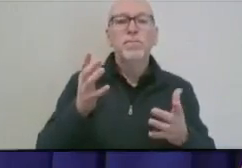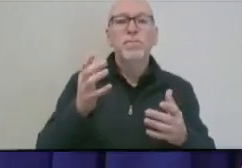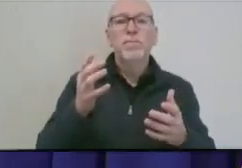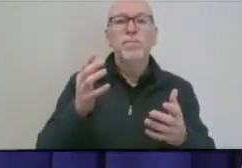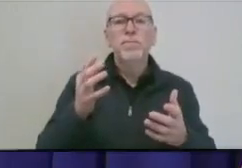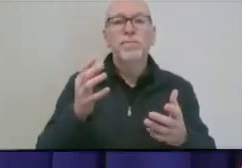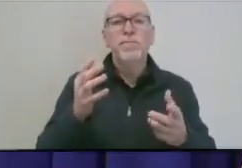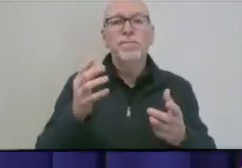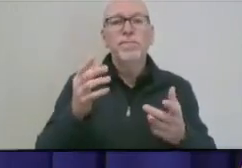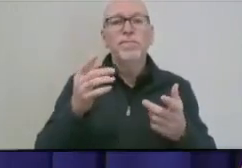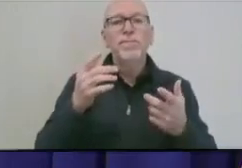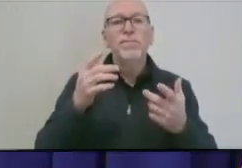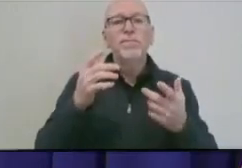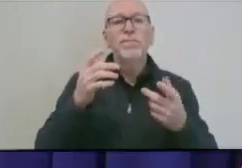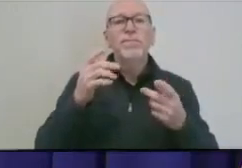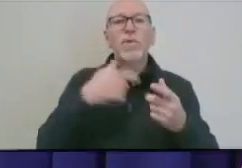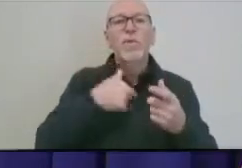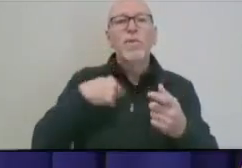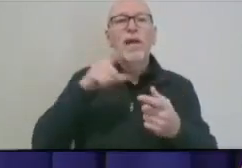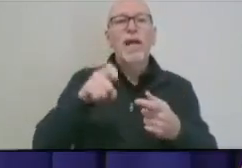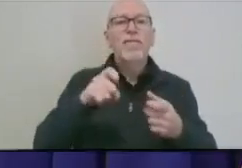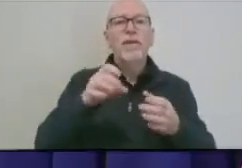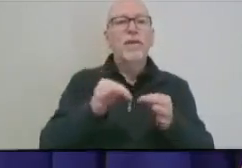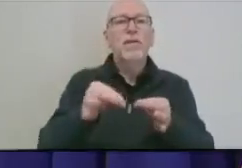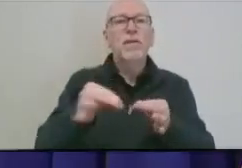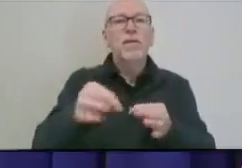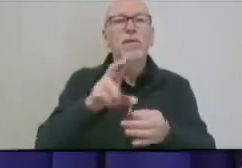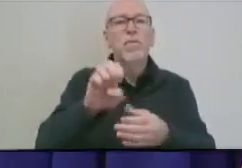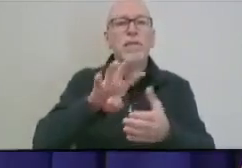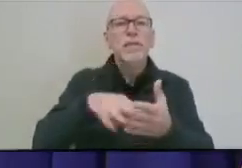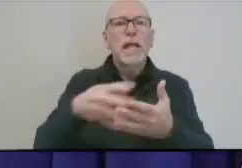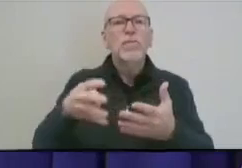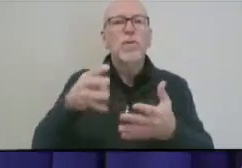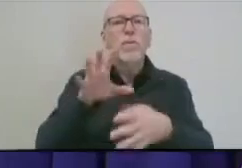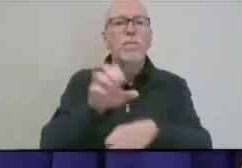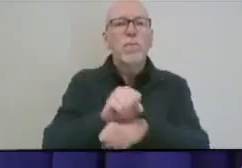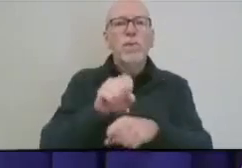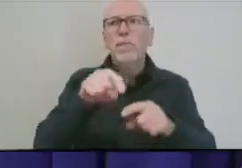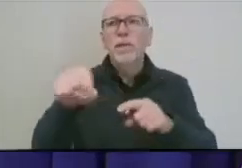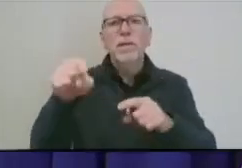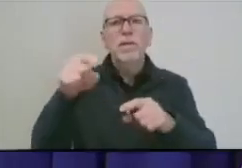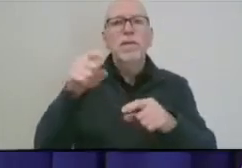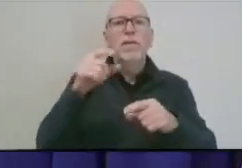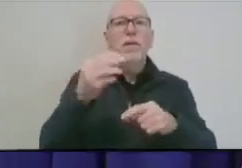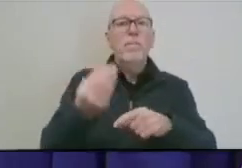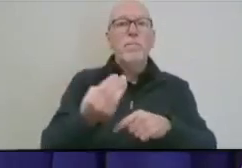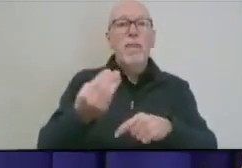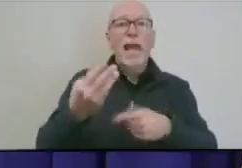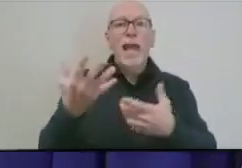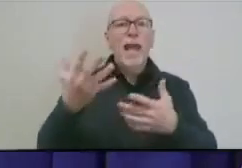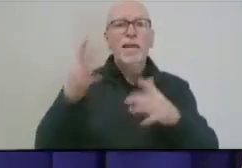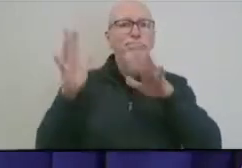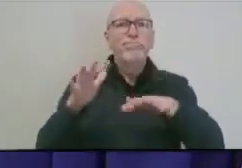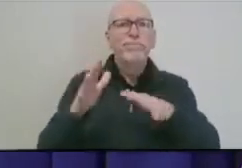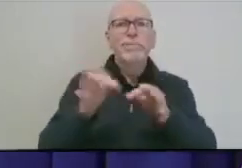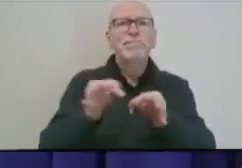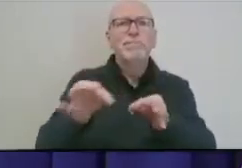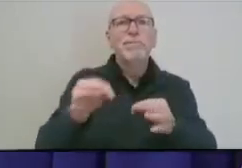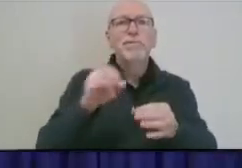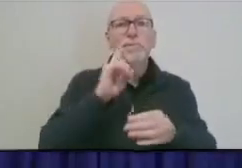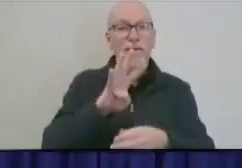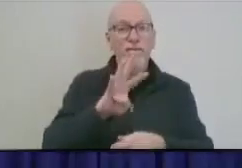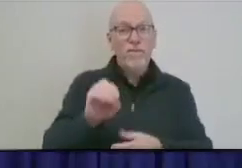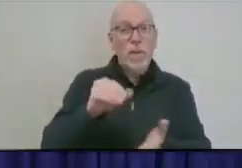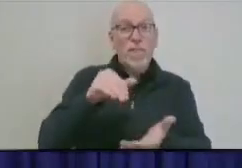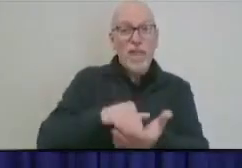went into the posture of rescheduling and making, you know, taking an appointment for Monday and rescheduling to the tune of about 40,000 of